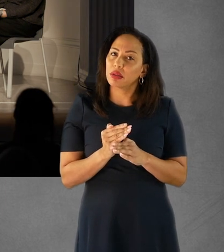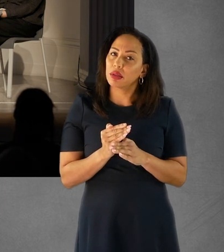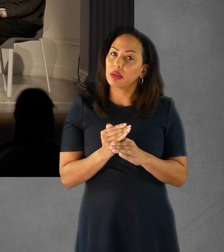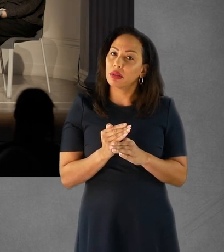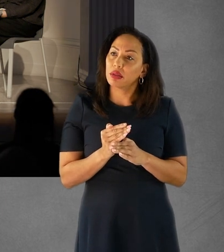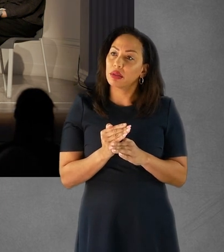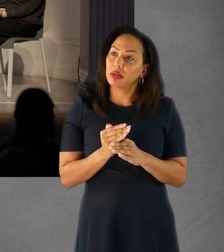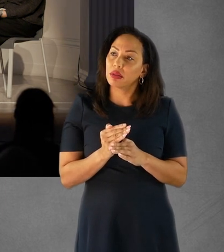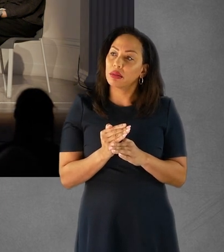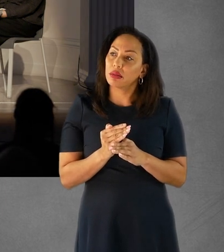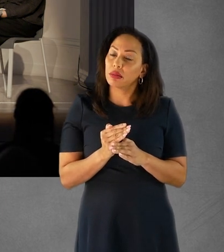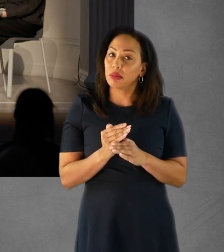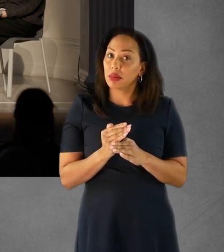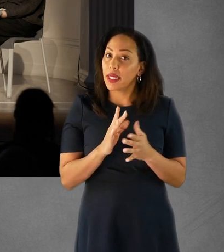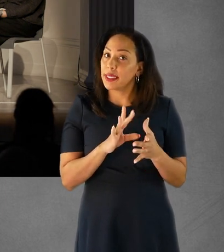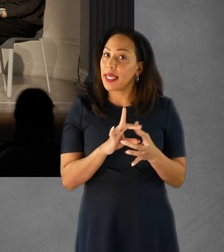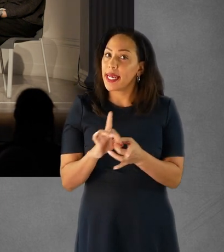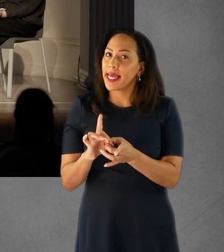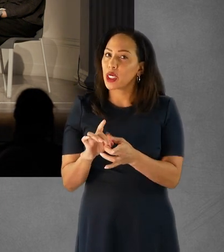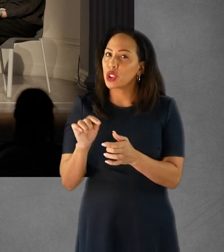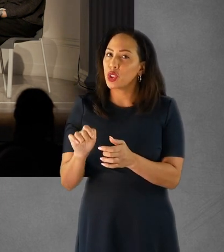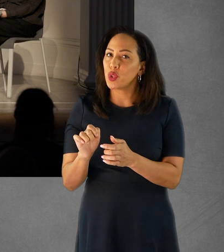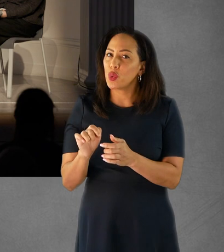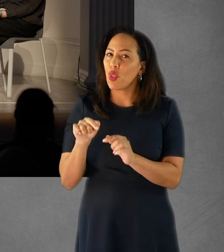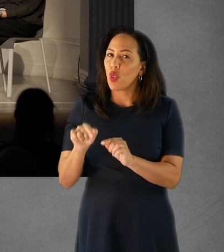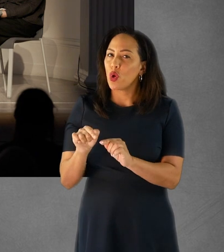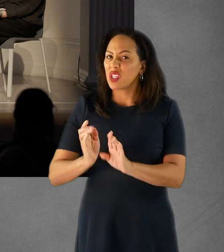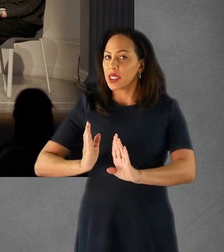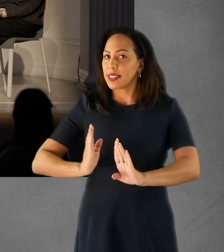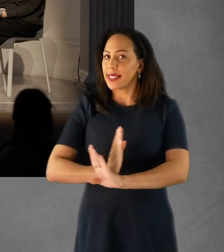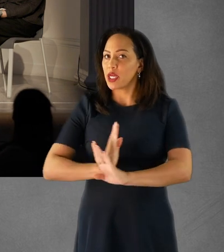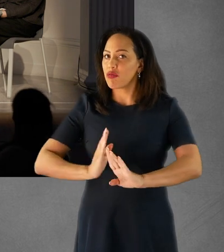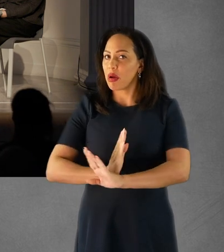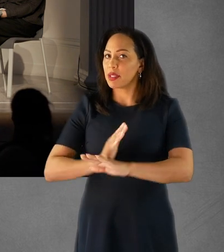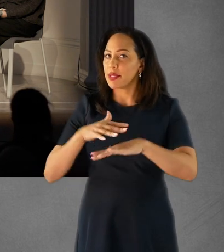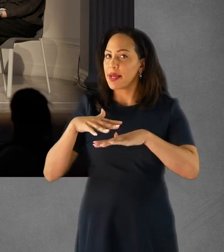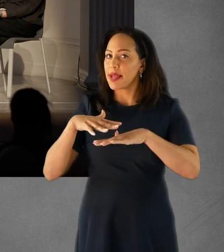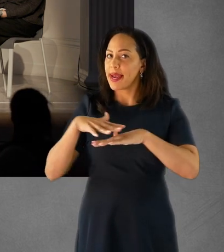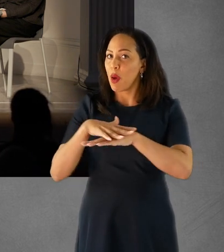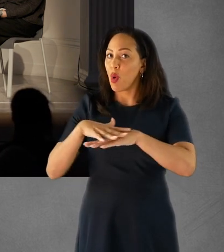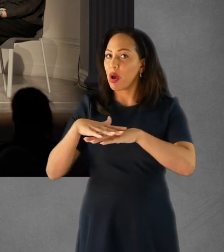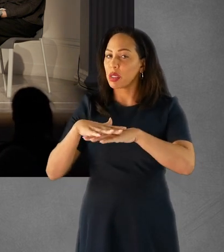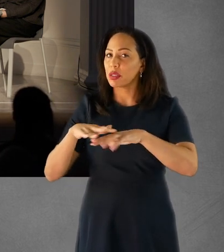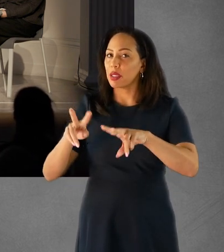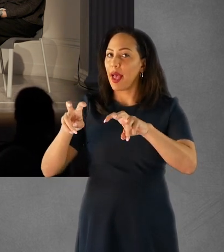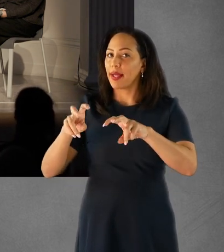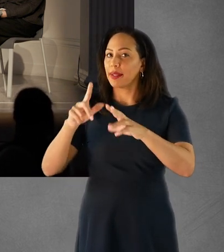networks and ecologies that might produce capital on one side